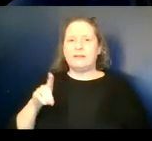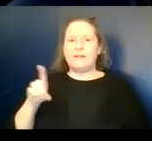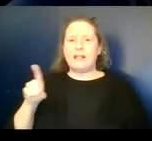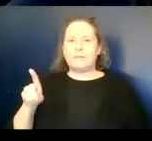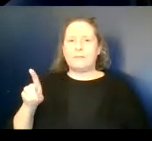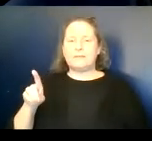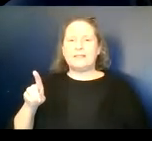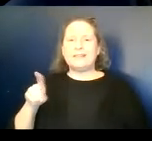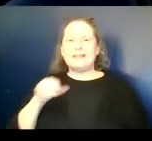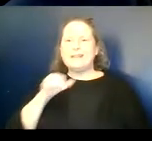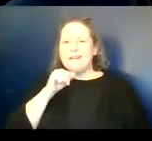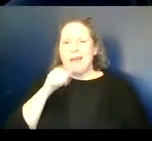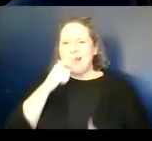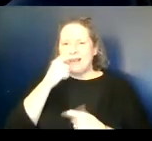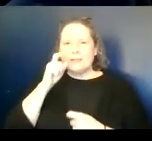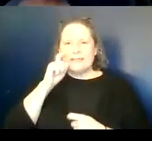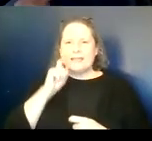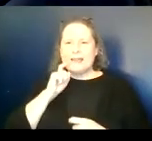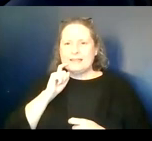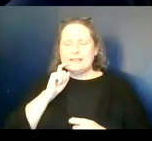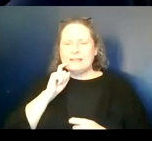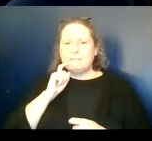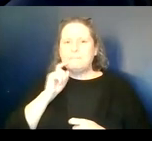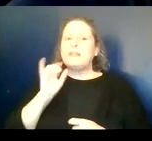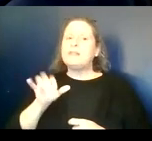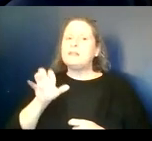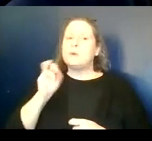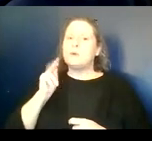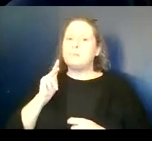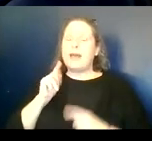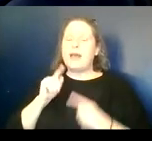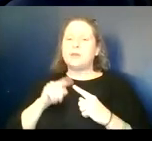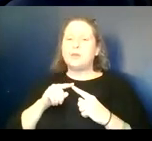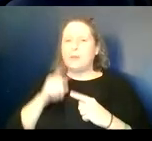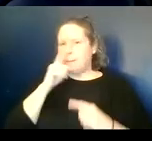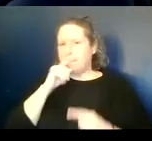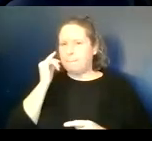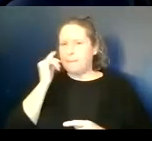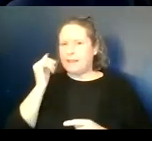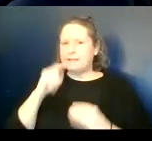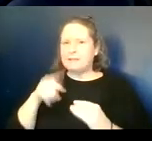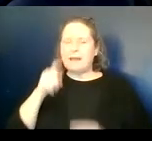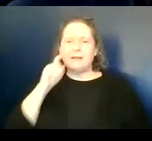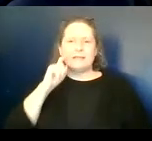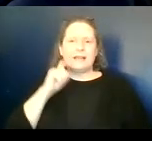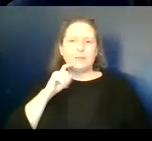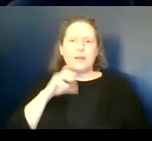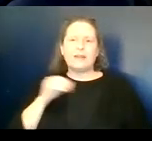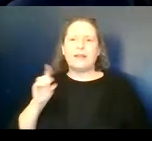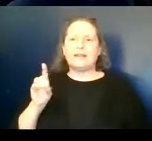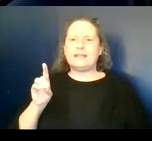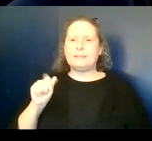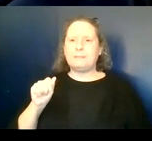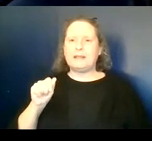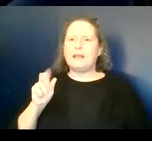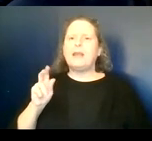asexual. It goes back to the myth of sexuality and disability. People assume